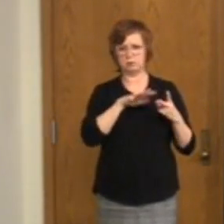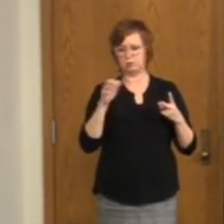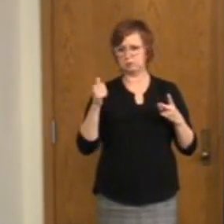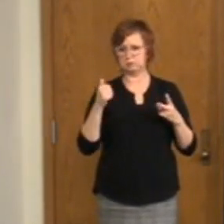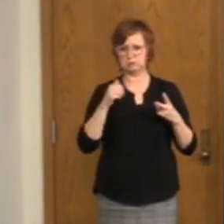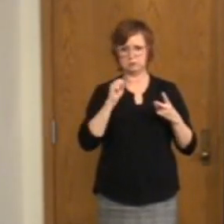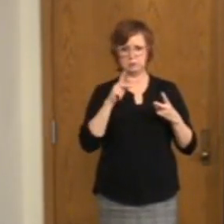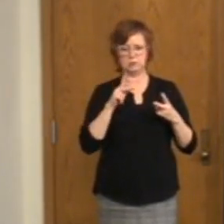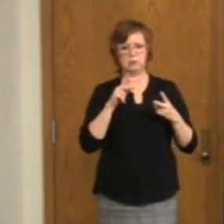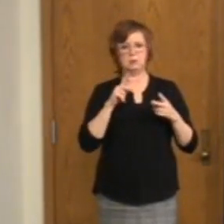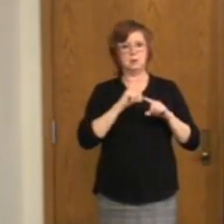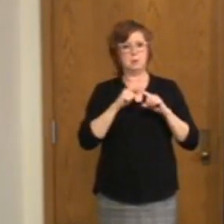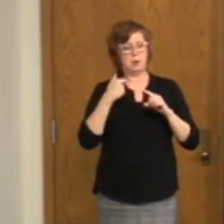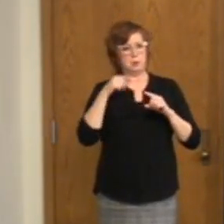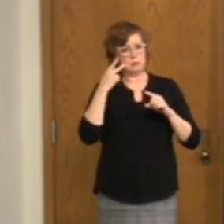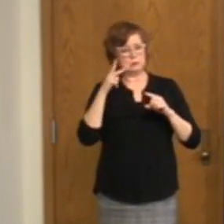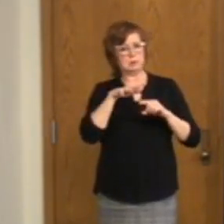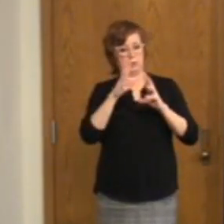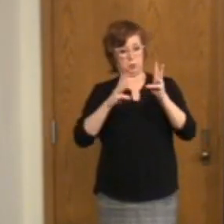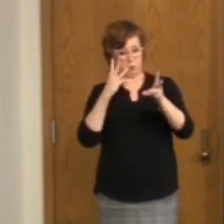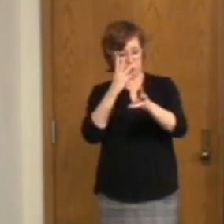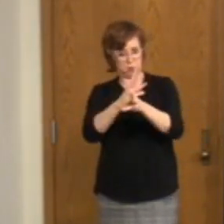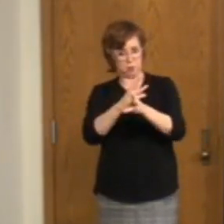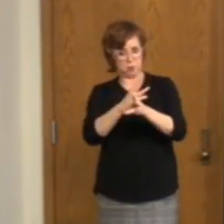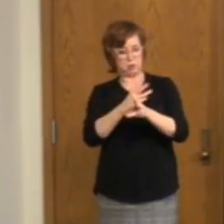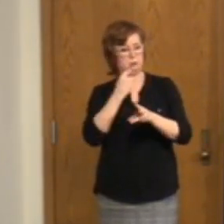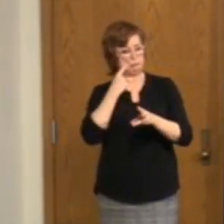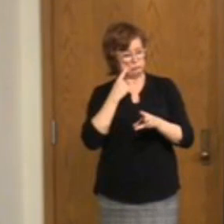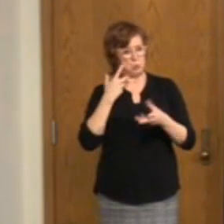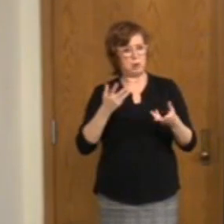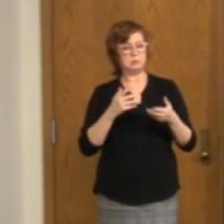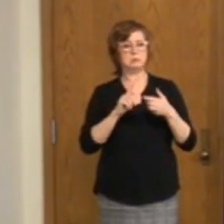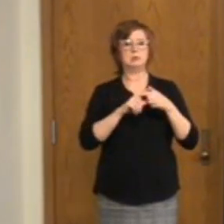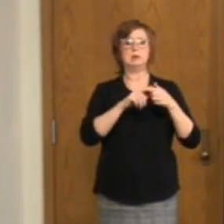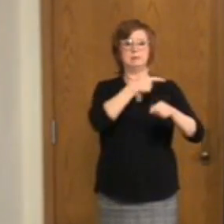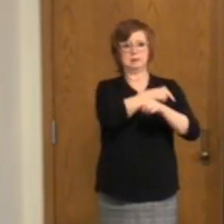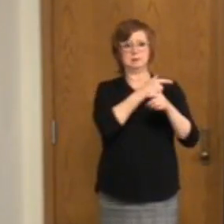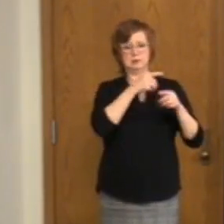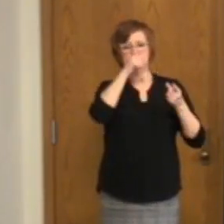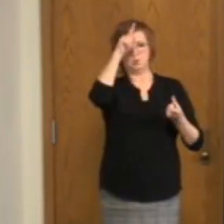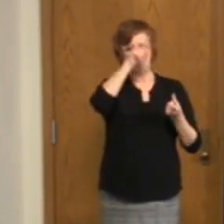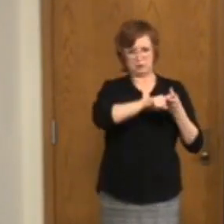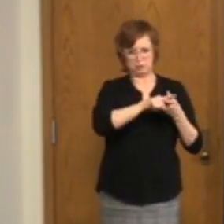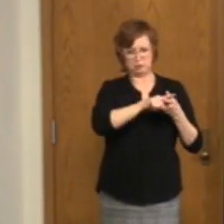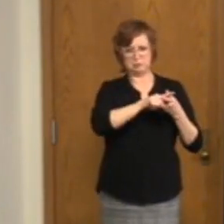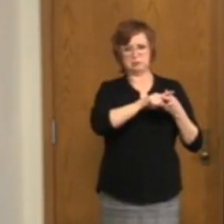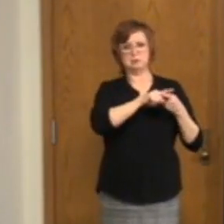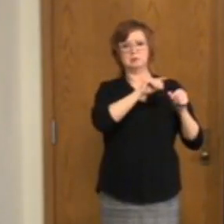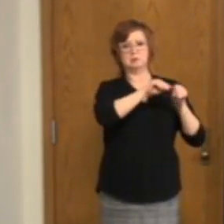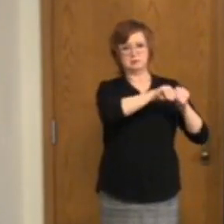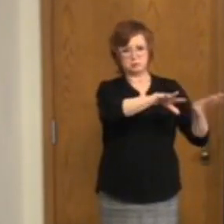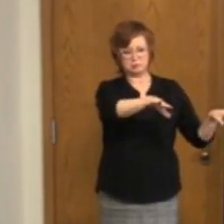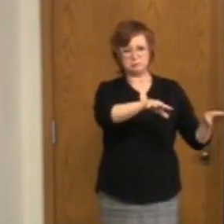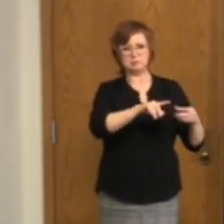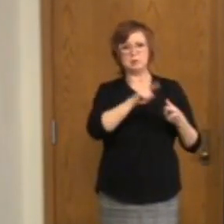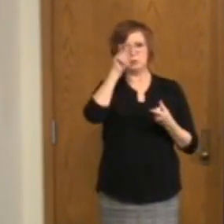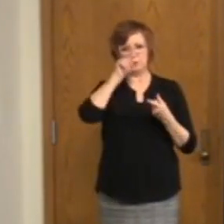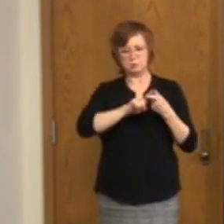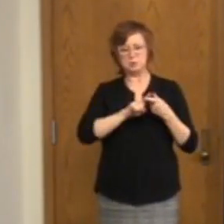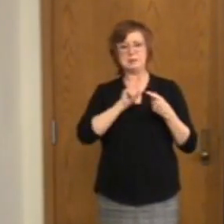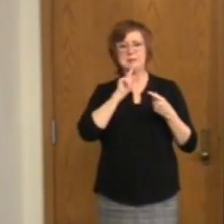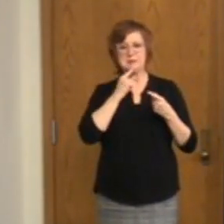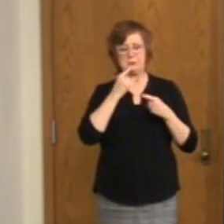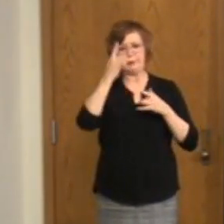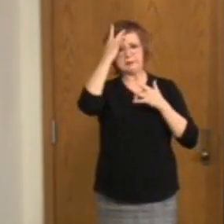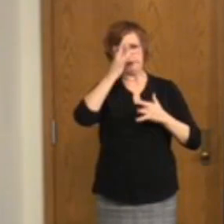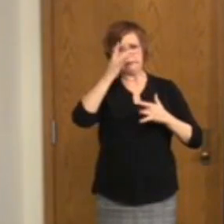vaccines are working. They are reducing transmission, they are reducing serious outcomes, and that's very encouraging for all of us.